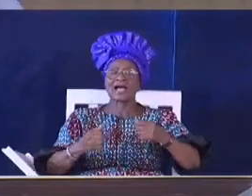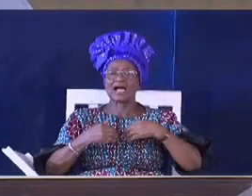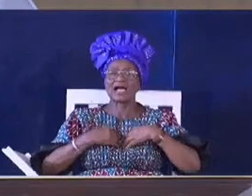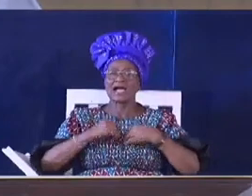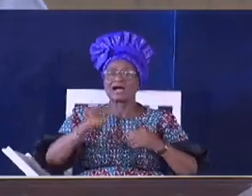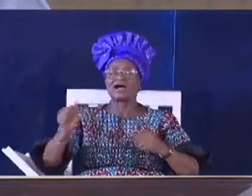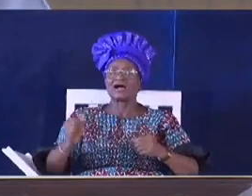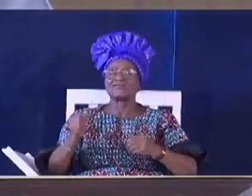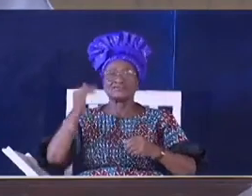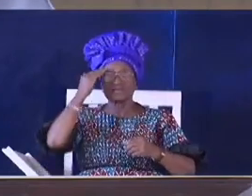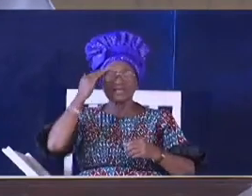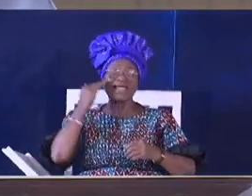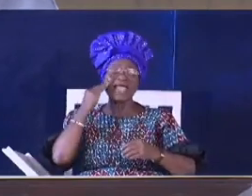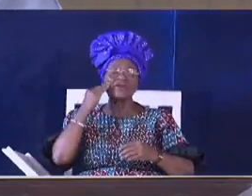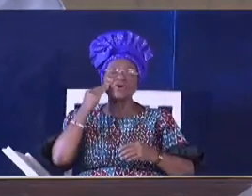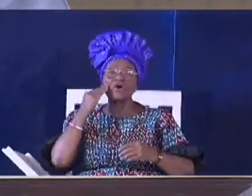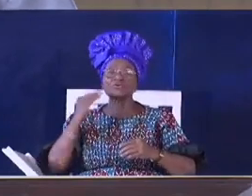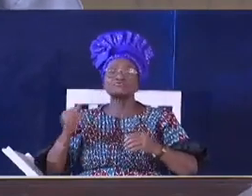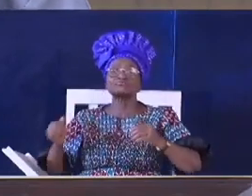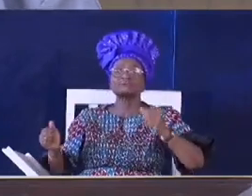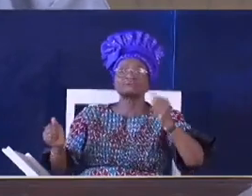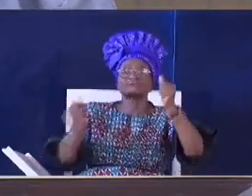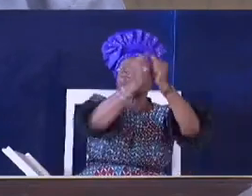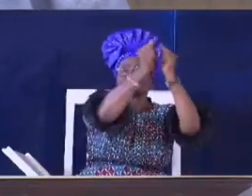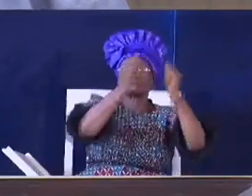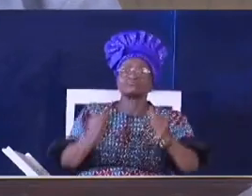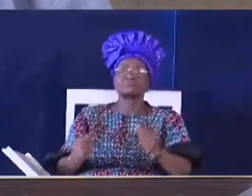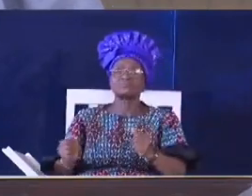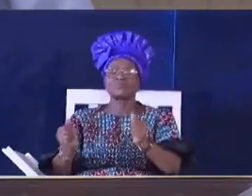collision with a trailer.